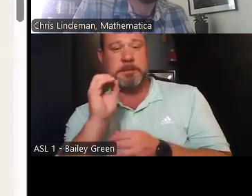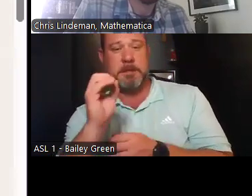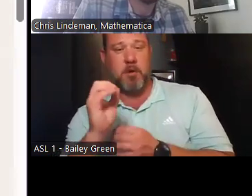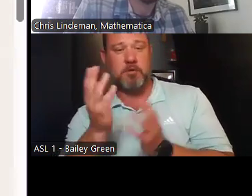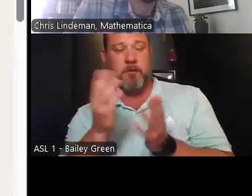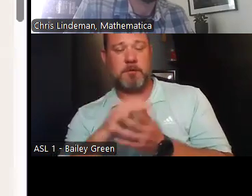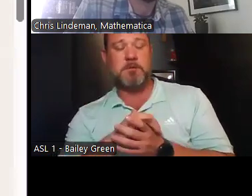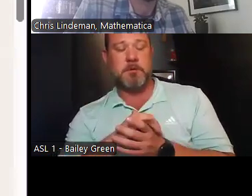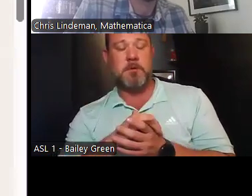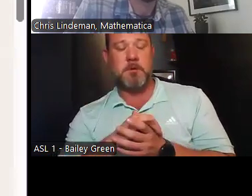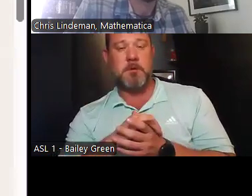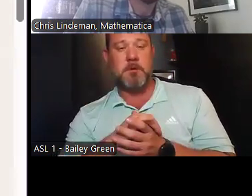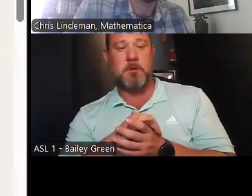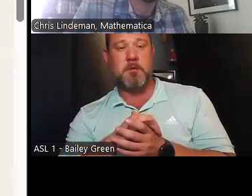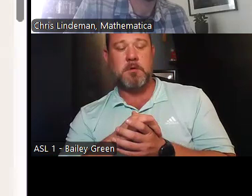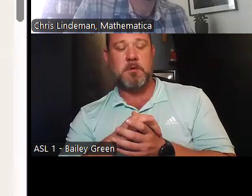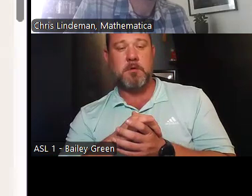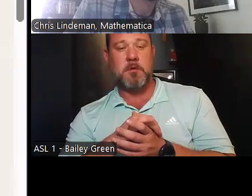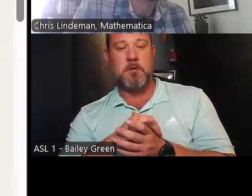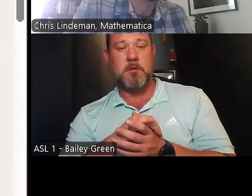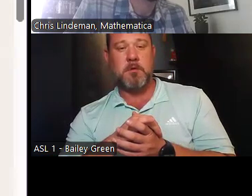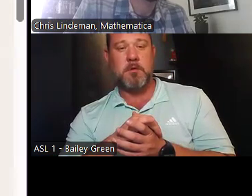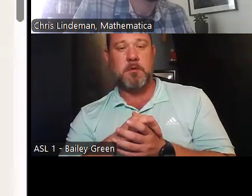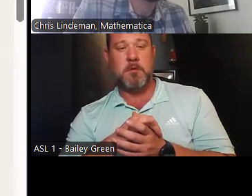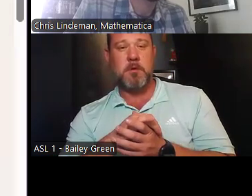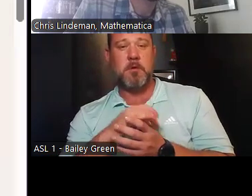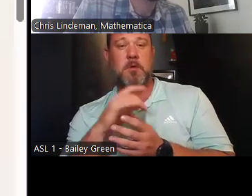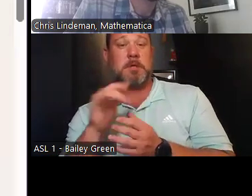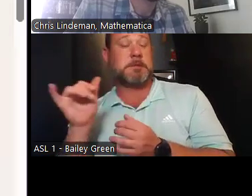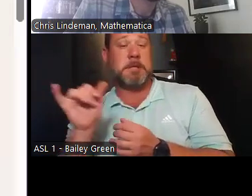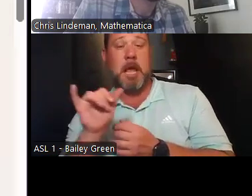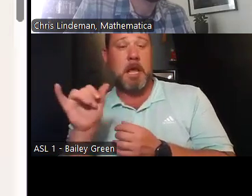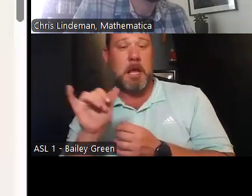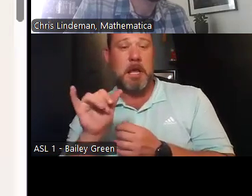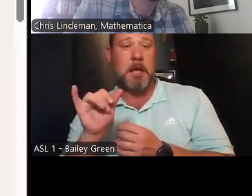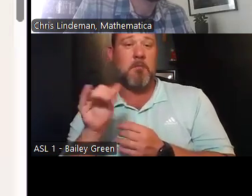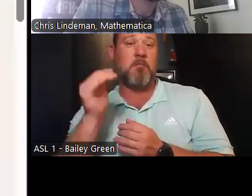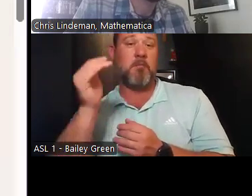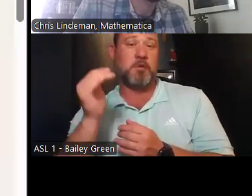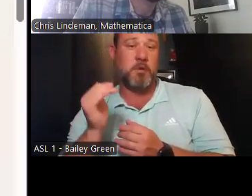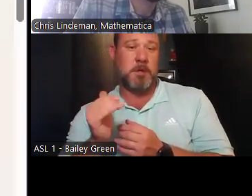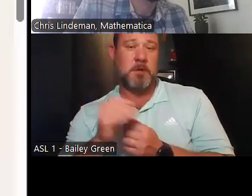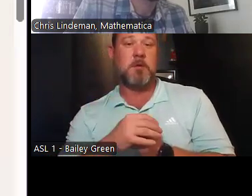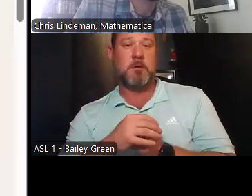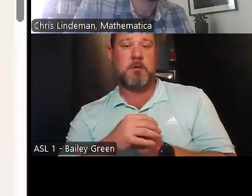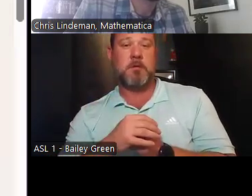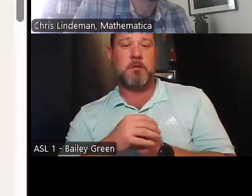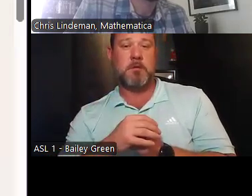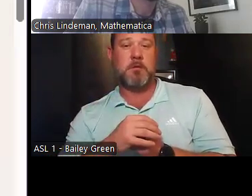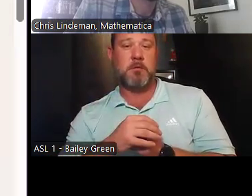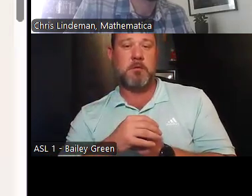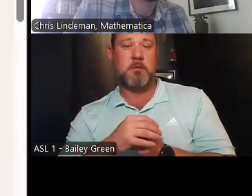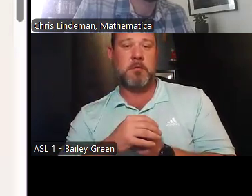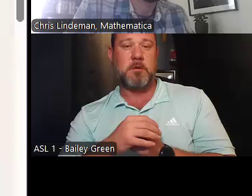services provided to those 2 rural counties. Same is true if we toggle between all of these services, with the